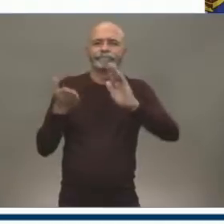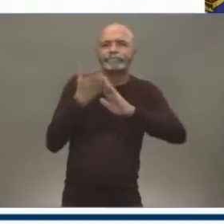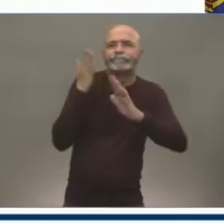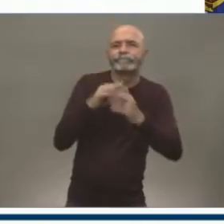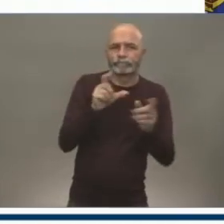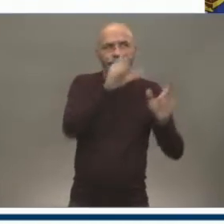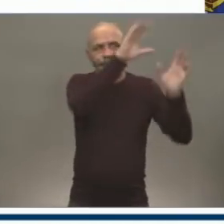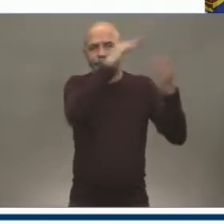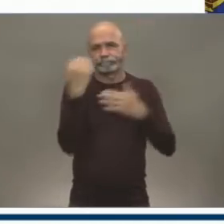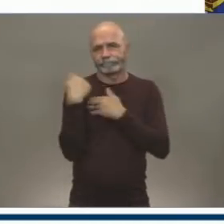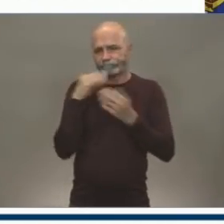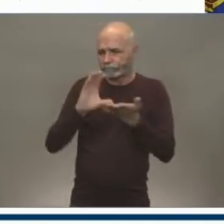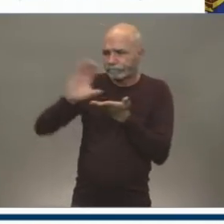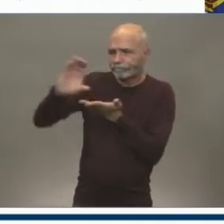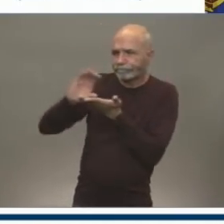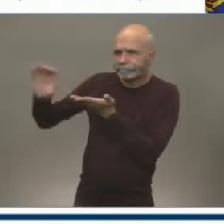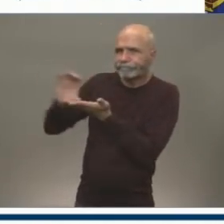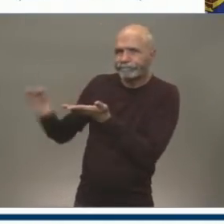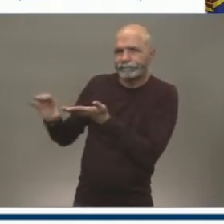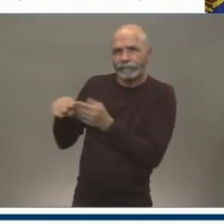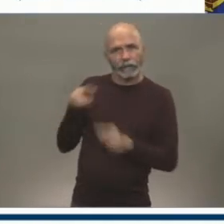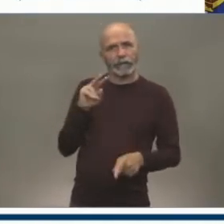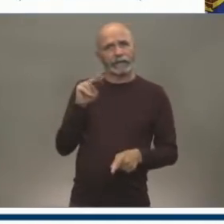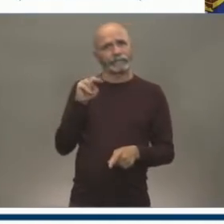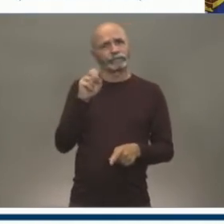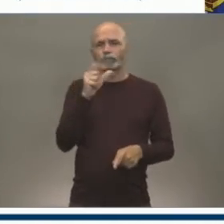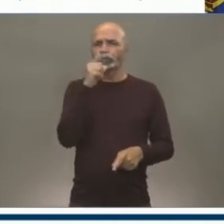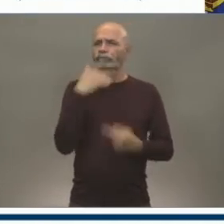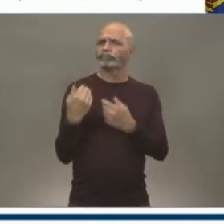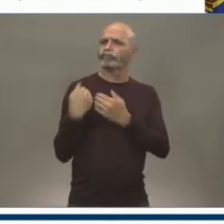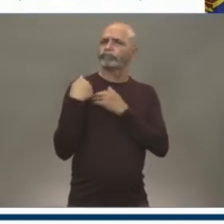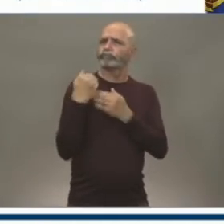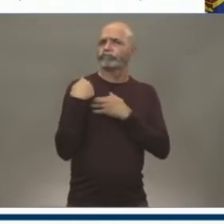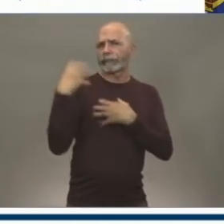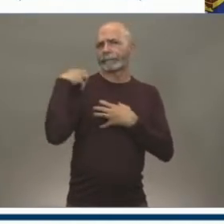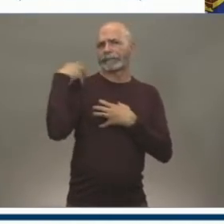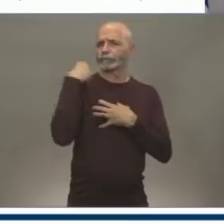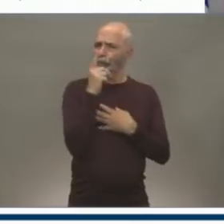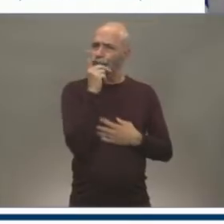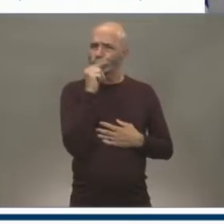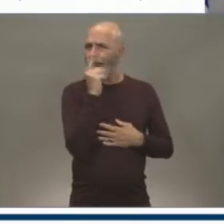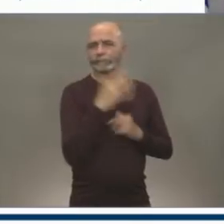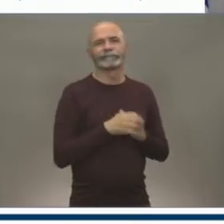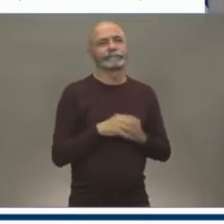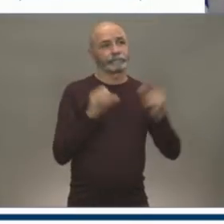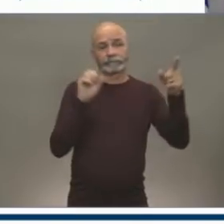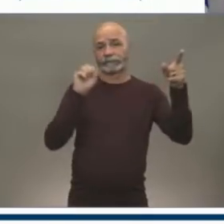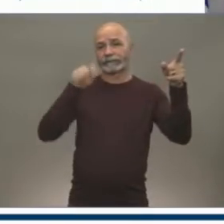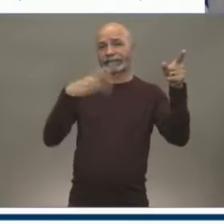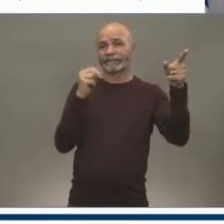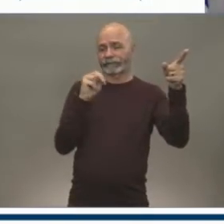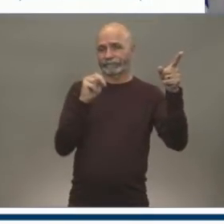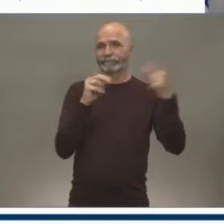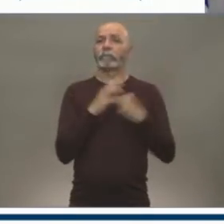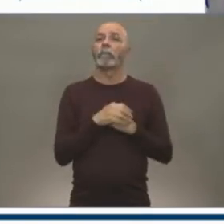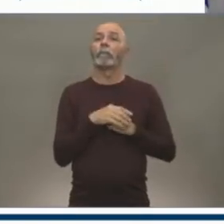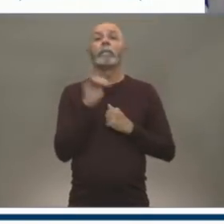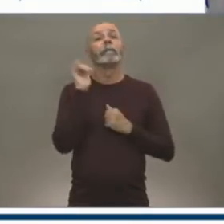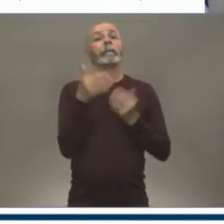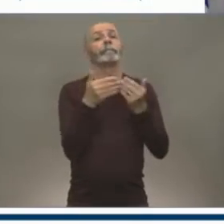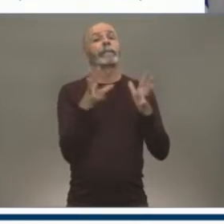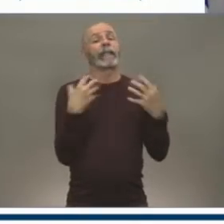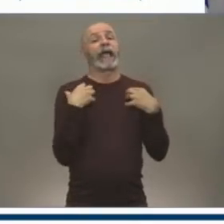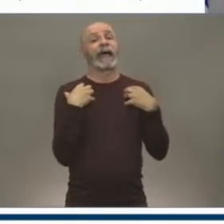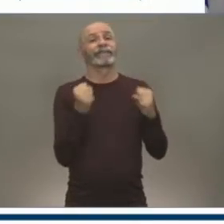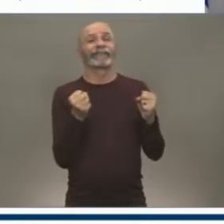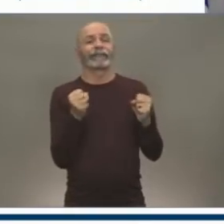the rollout here in Nova Scotia, and what might that rollout look like? So public health will, as you know, we do